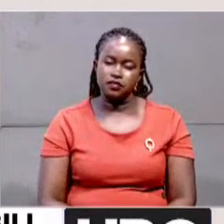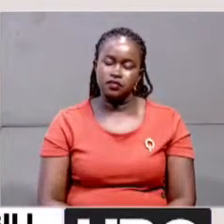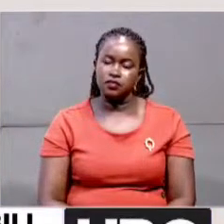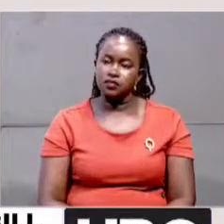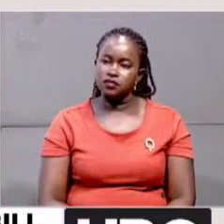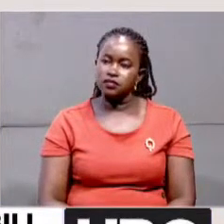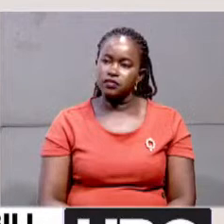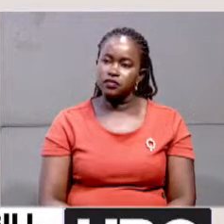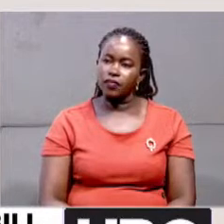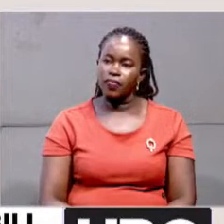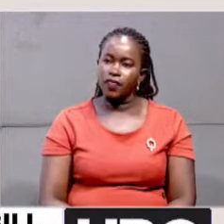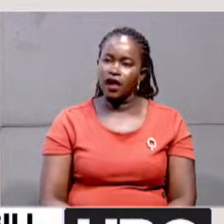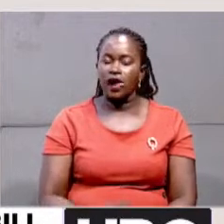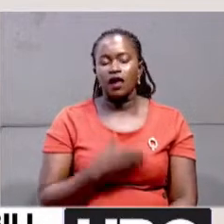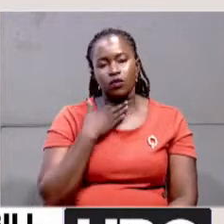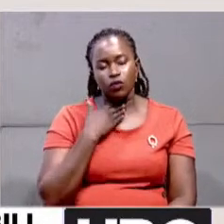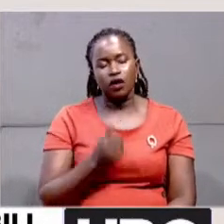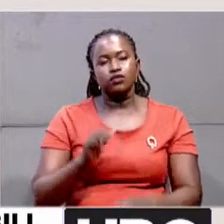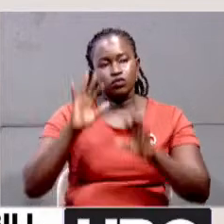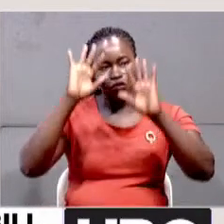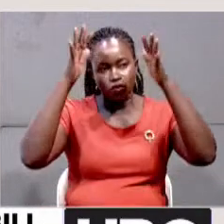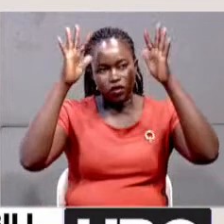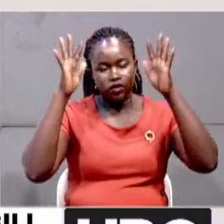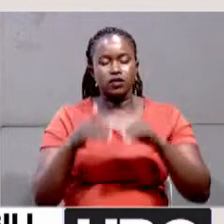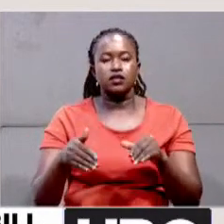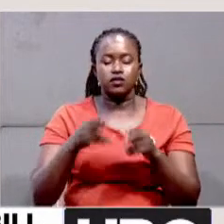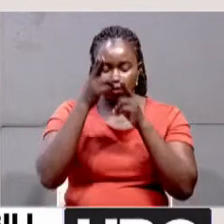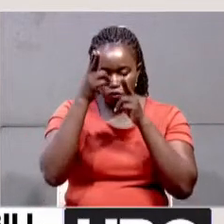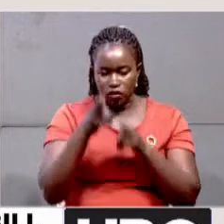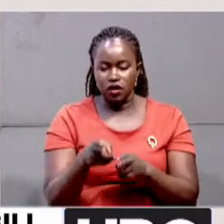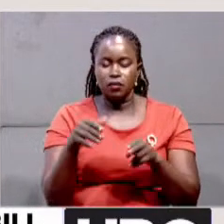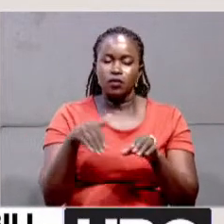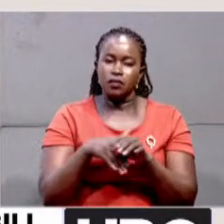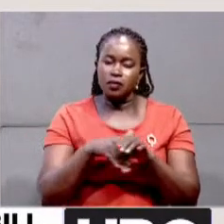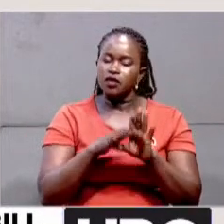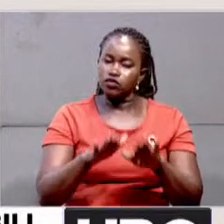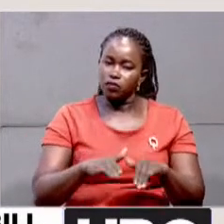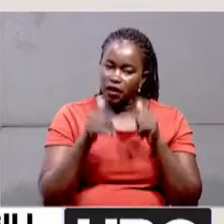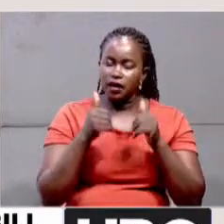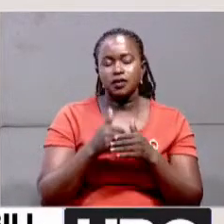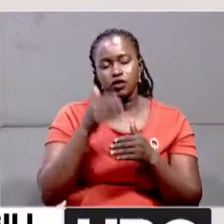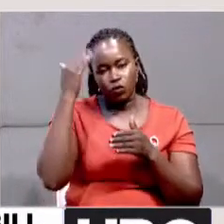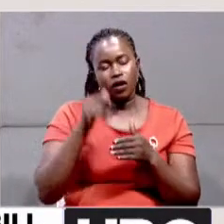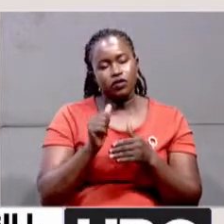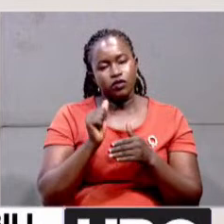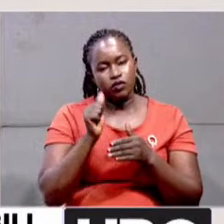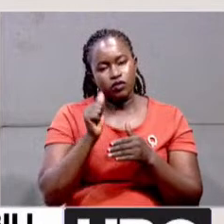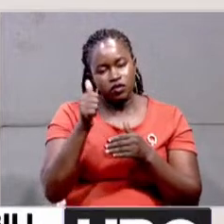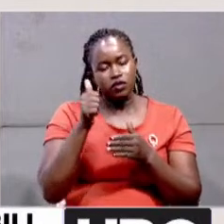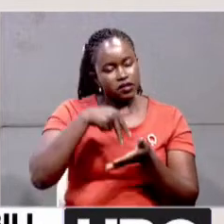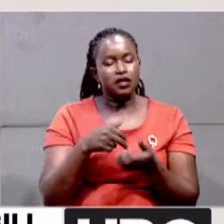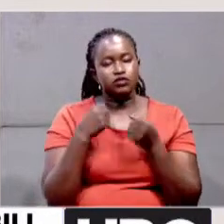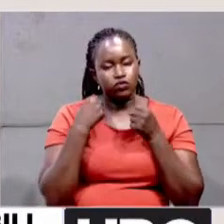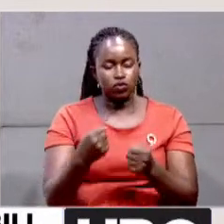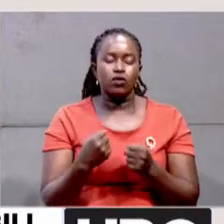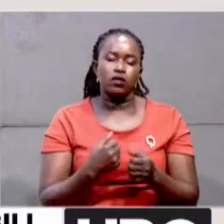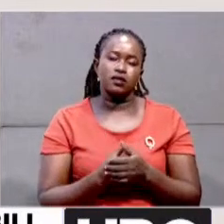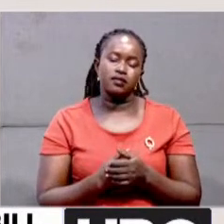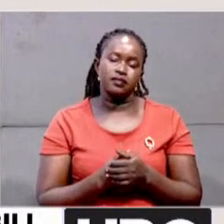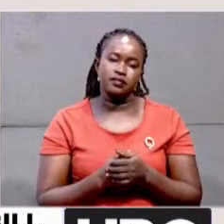to congratulate the Honourable Members of Parliament on your stand on